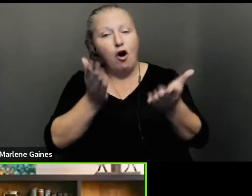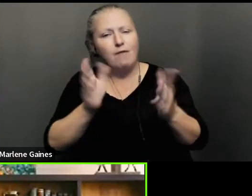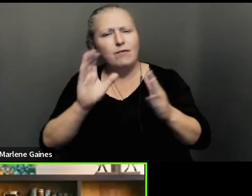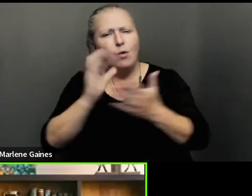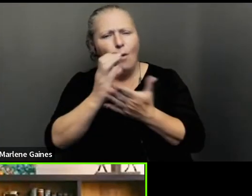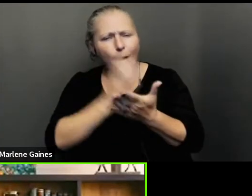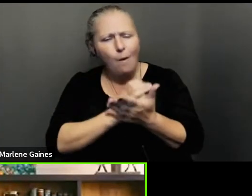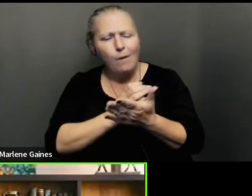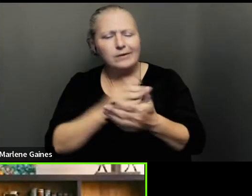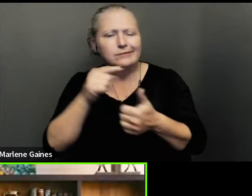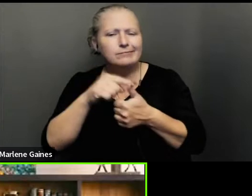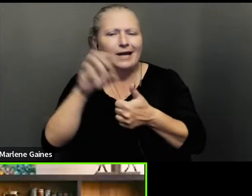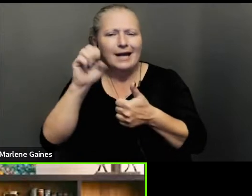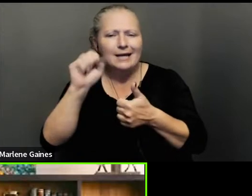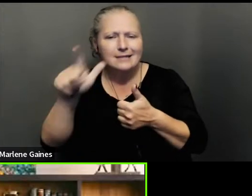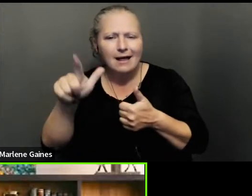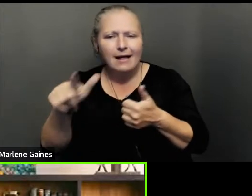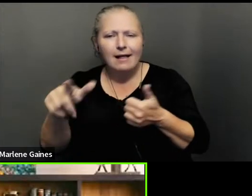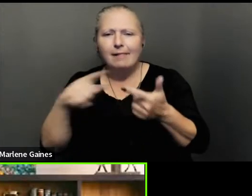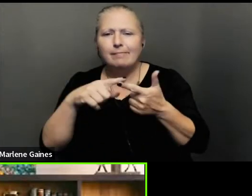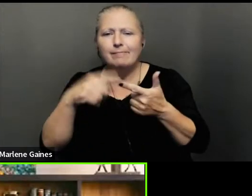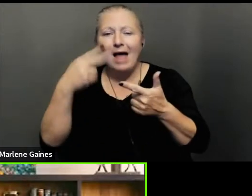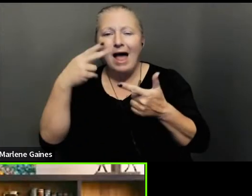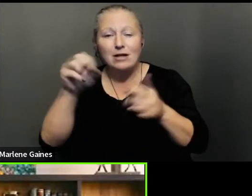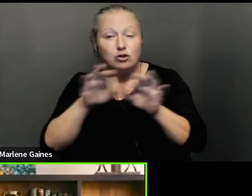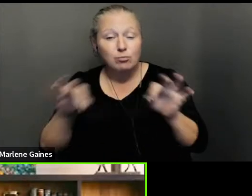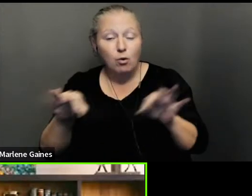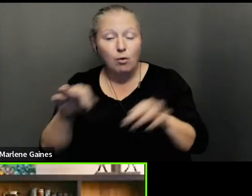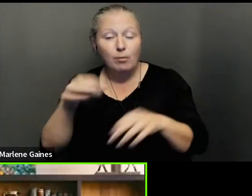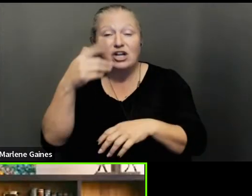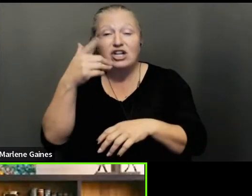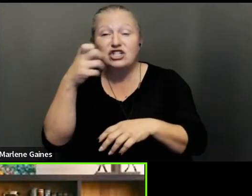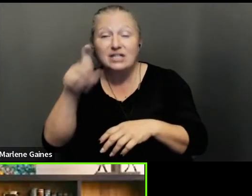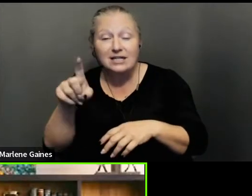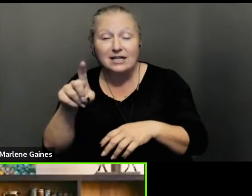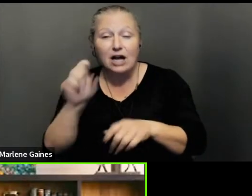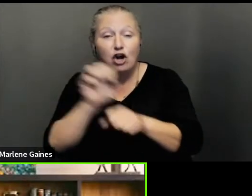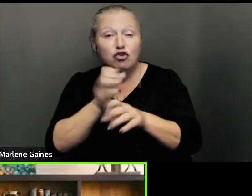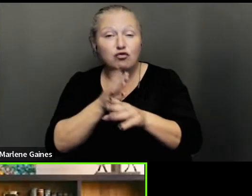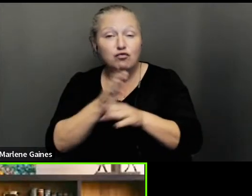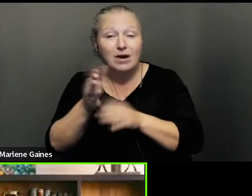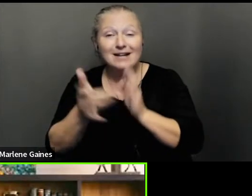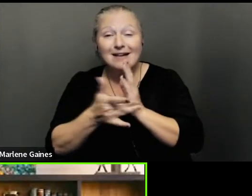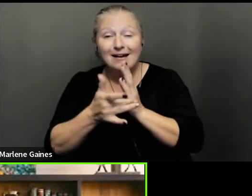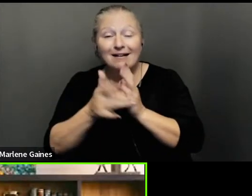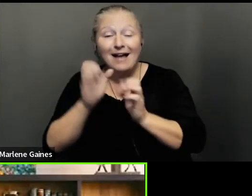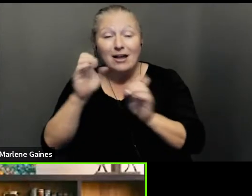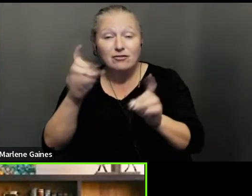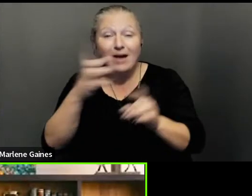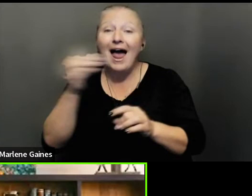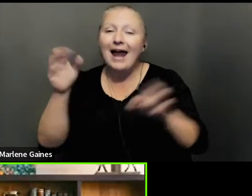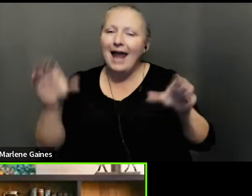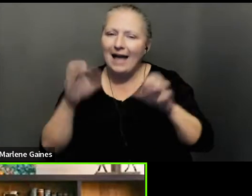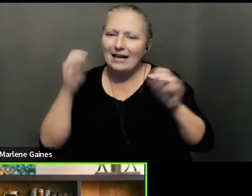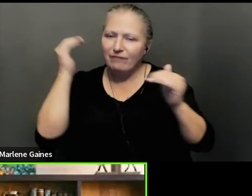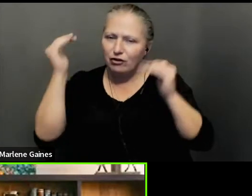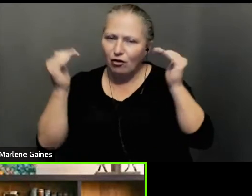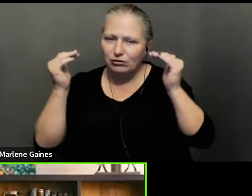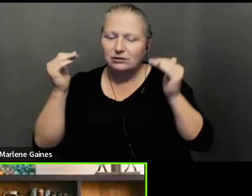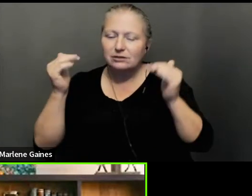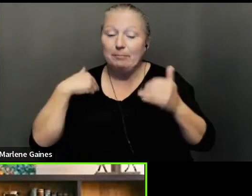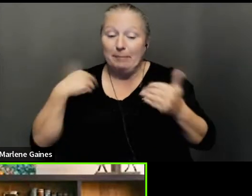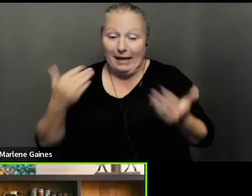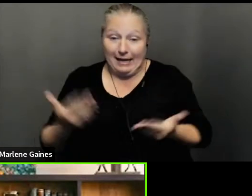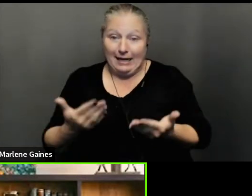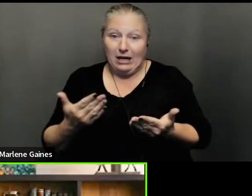in the areas of ESL, high school diploma, GED, career and technical education, and also active adults. I'm here